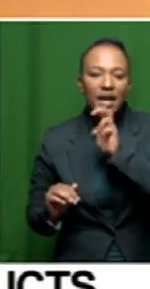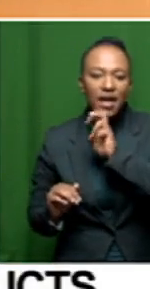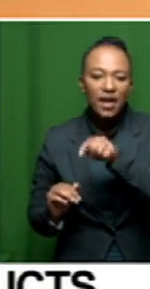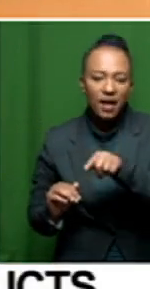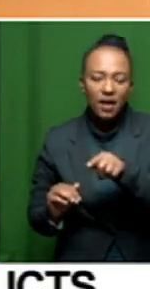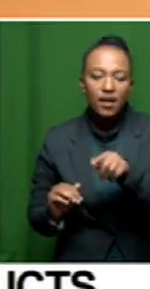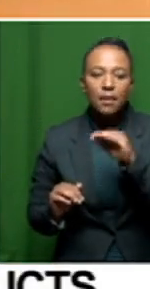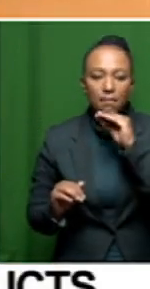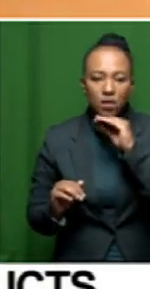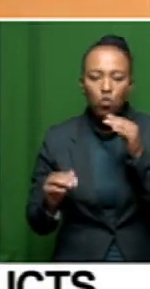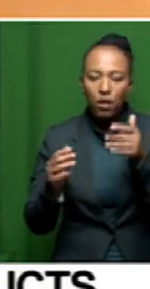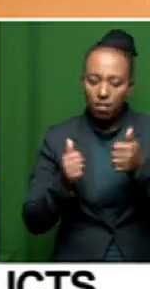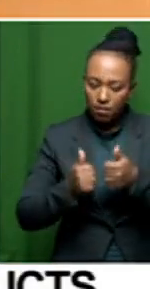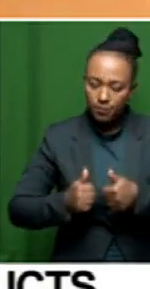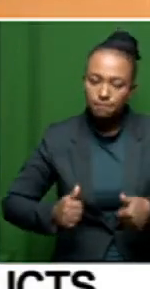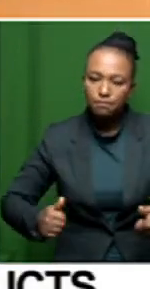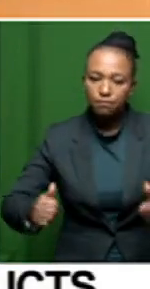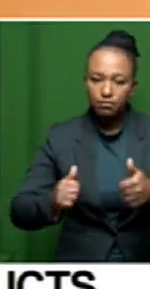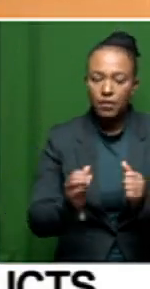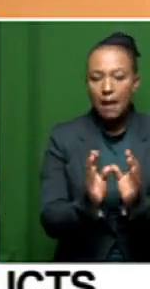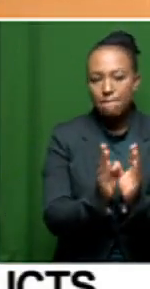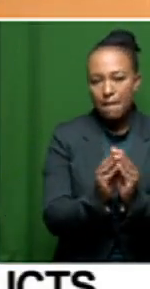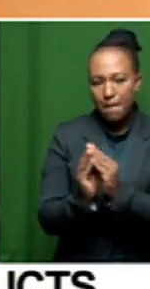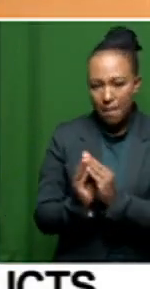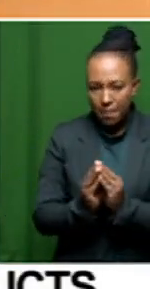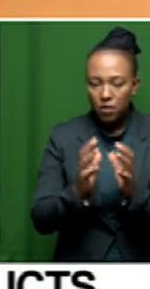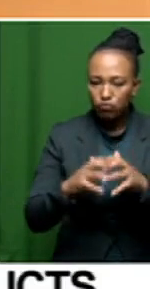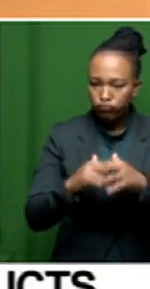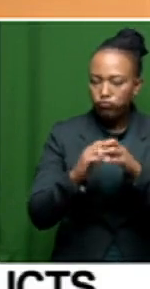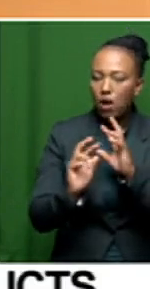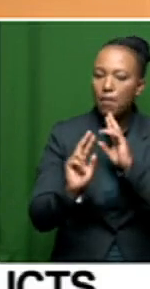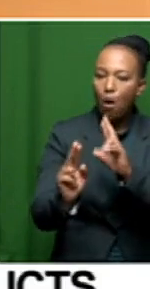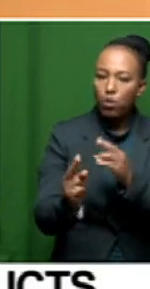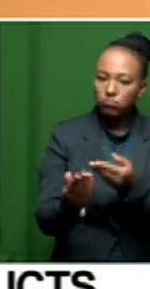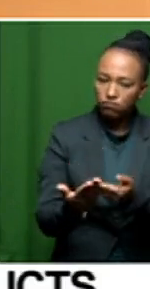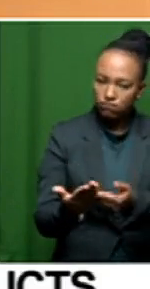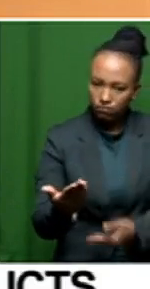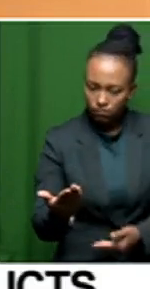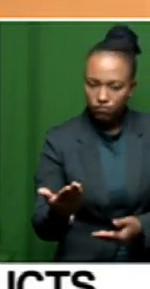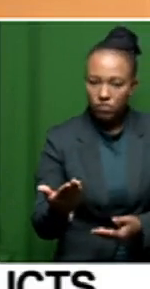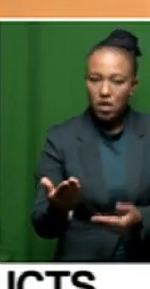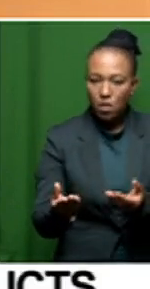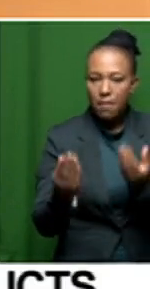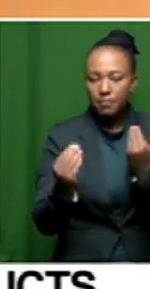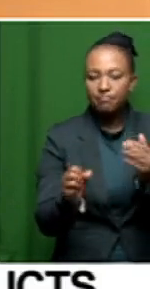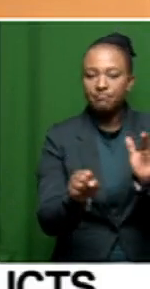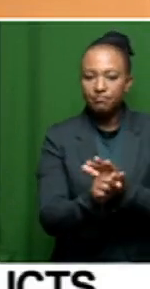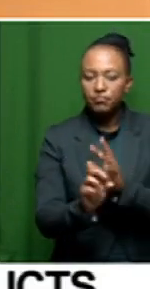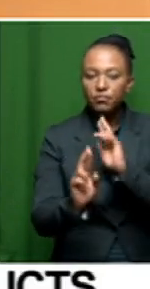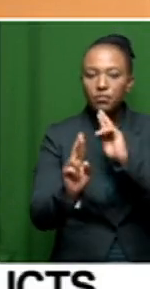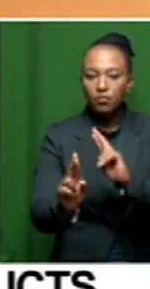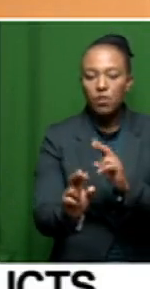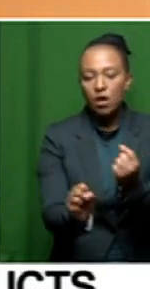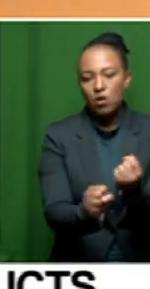it's whereby we are going to sit down and consolidate our report. Therefore, we are going to get a full report of our